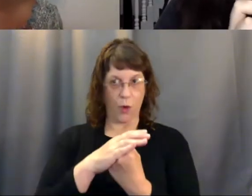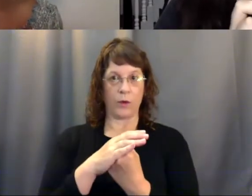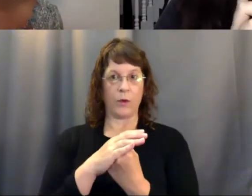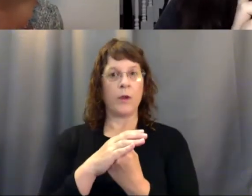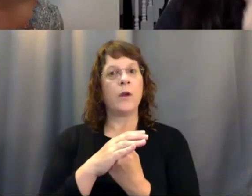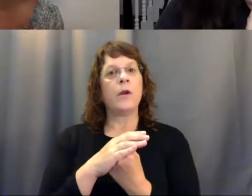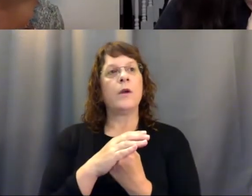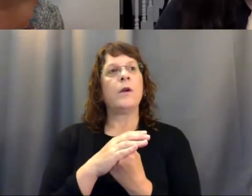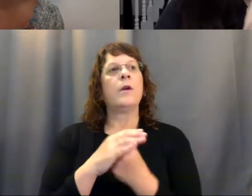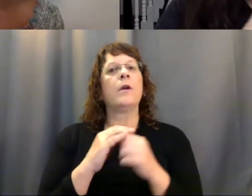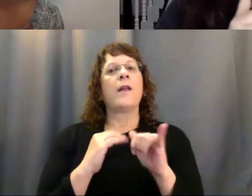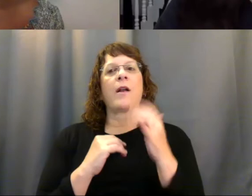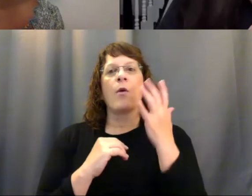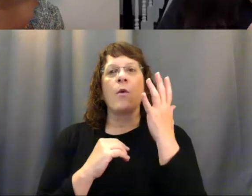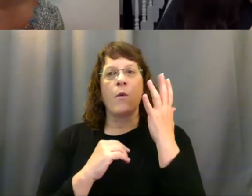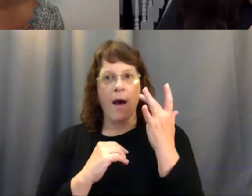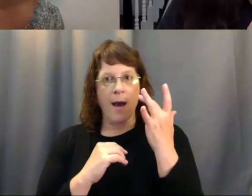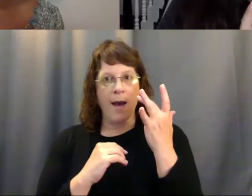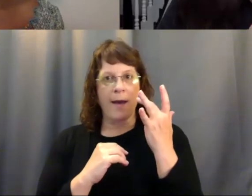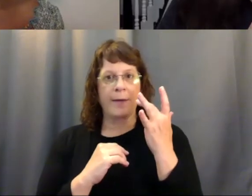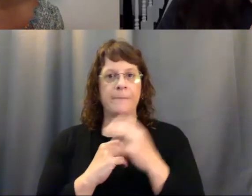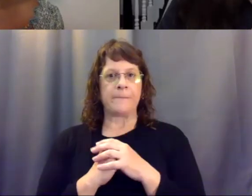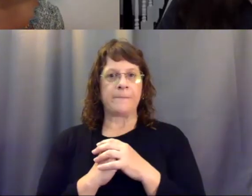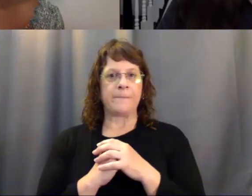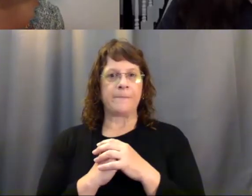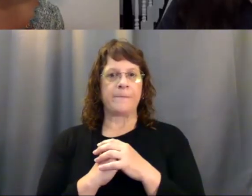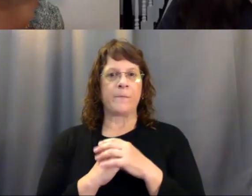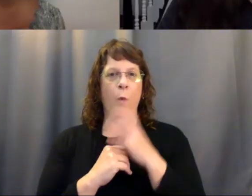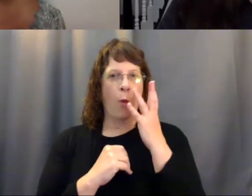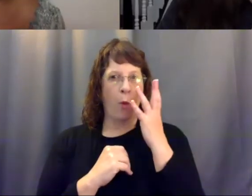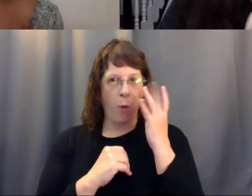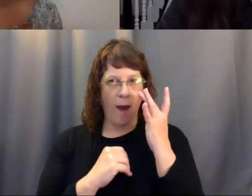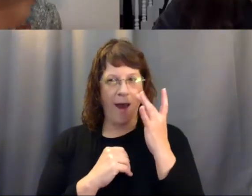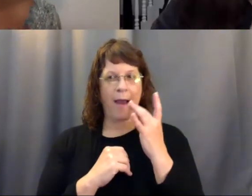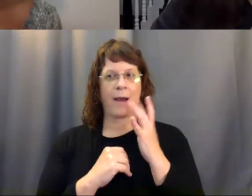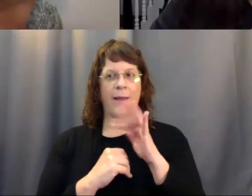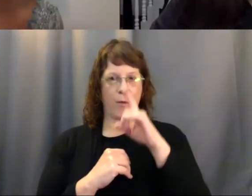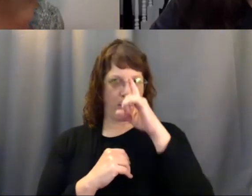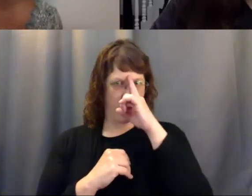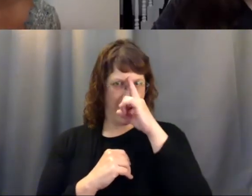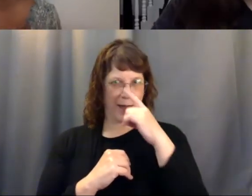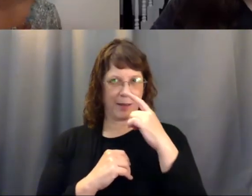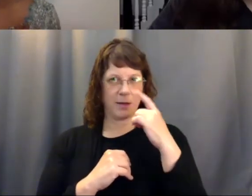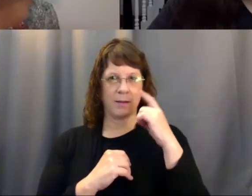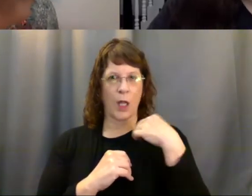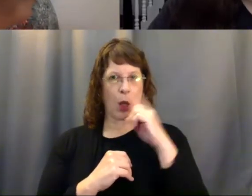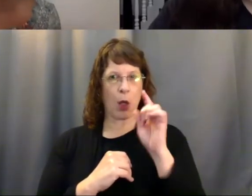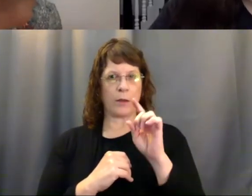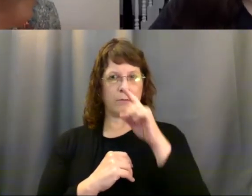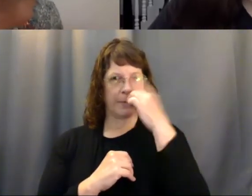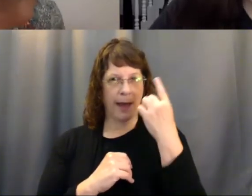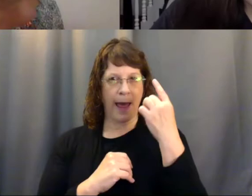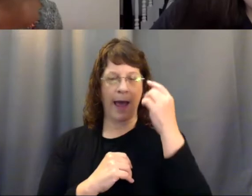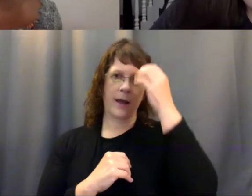like, why is there no water there? Like, why does it look black? What's the deal?